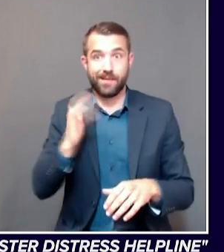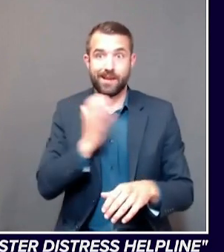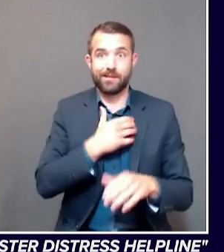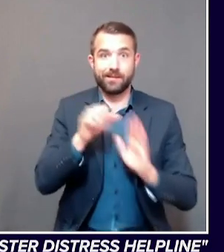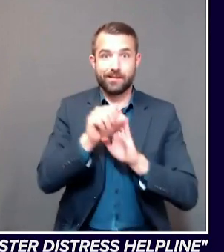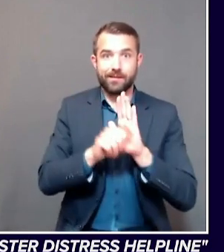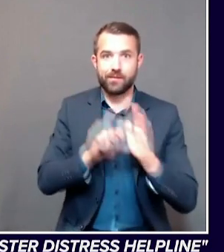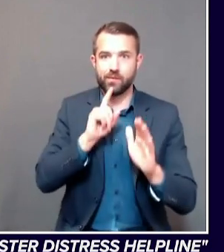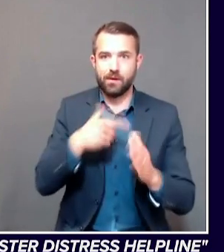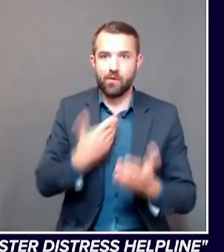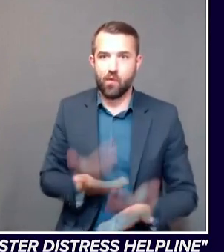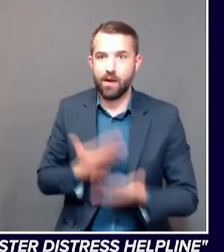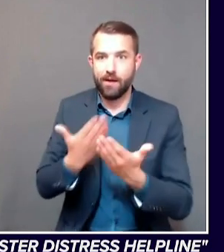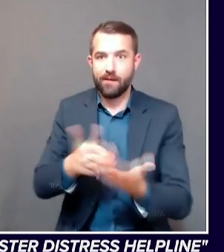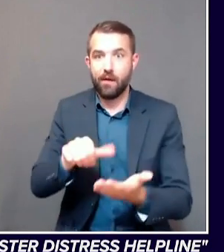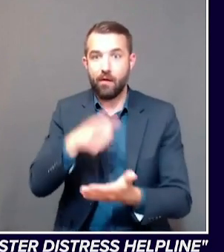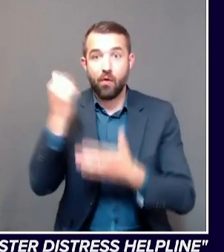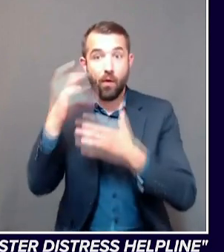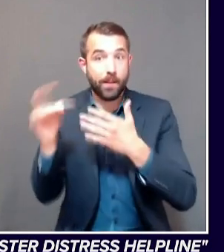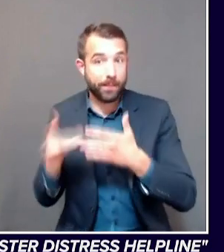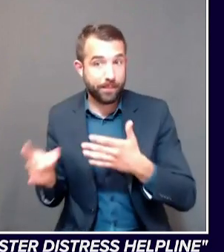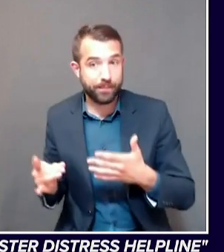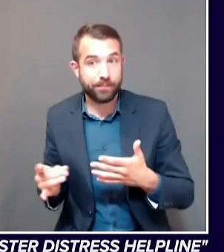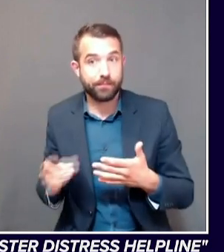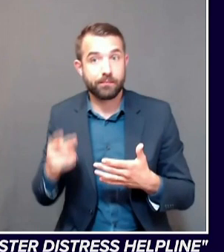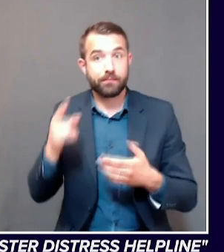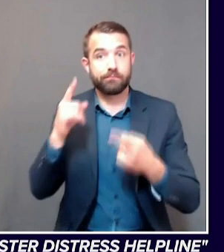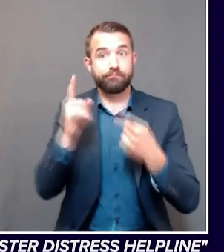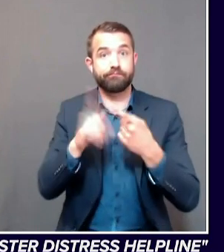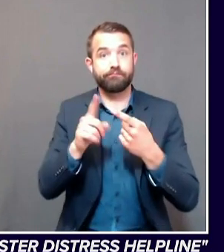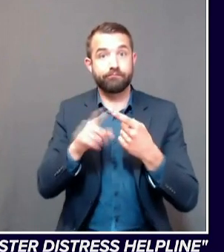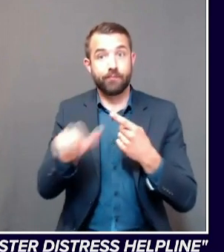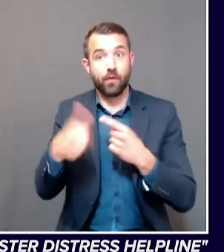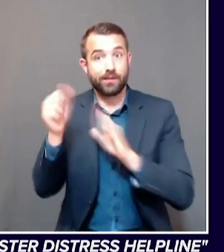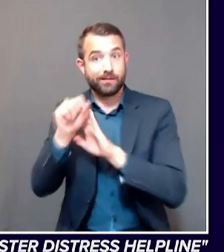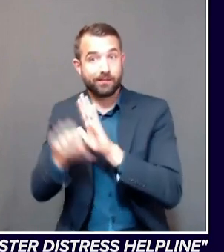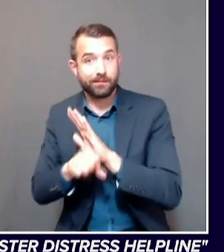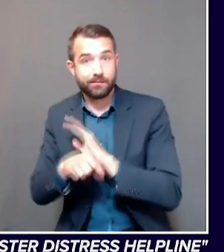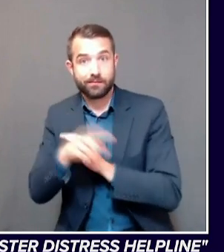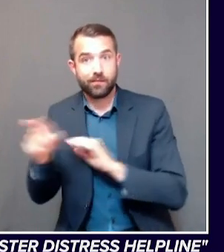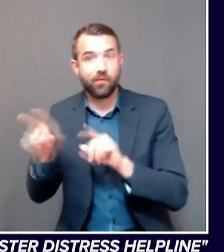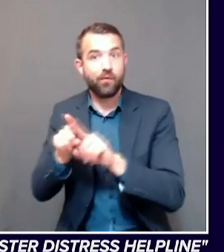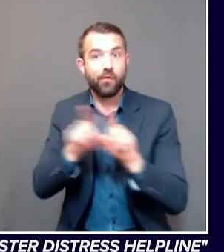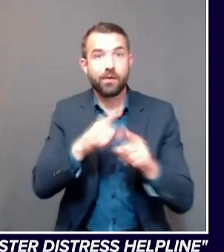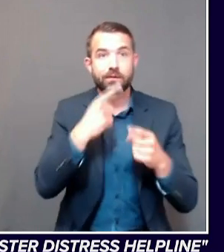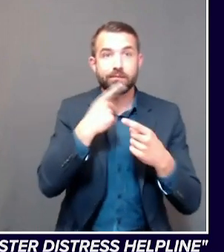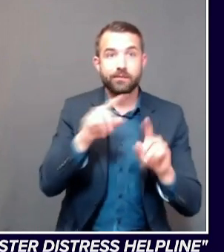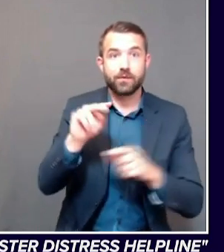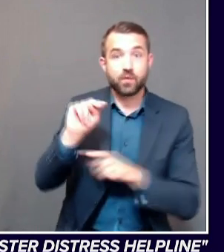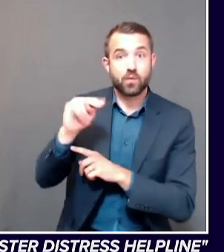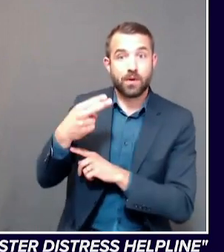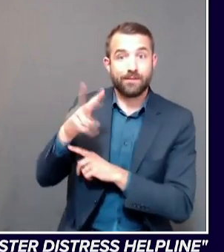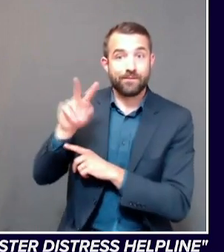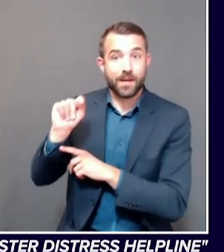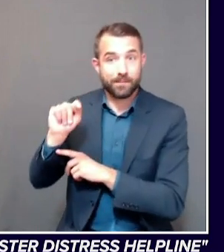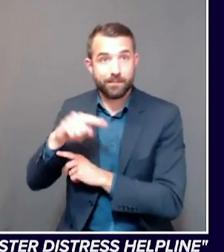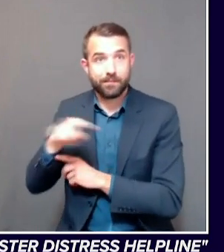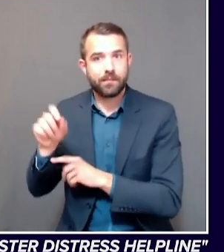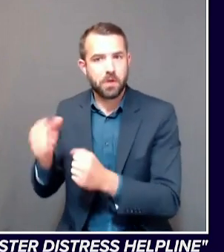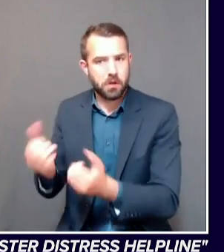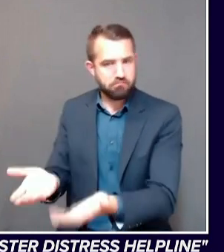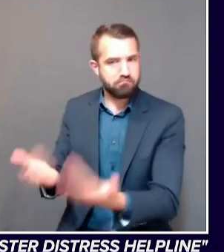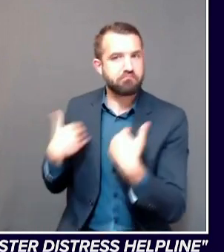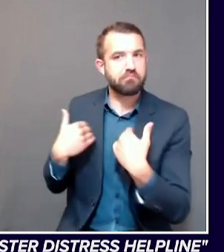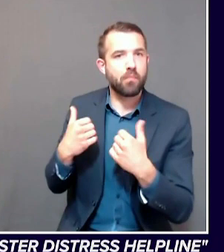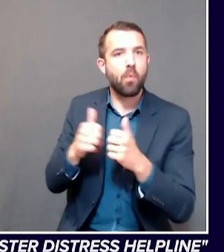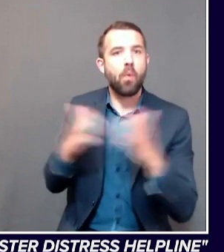alternative. We also did announce that residents from New Hampshire and Vermont can be coming to Maine without a 14-day